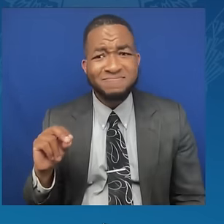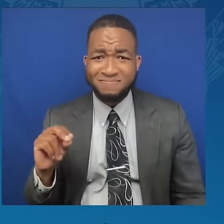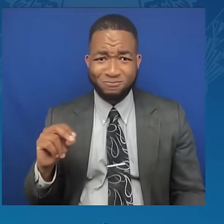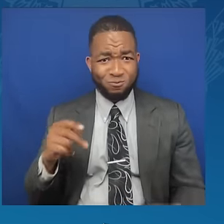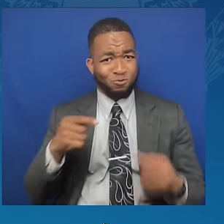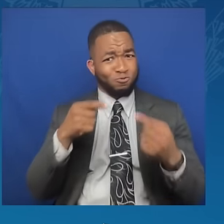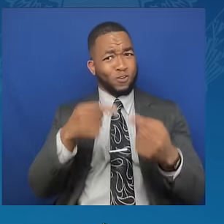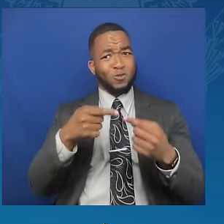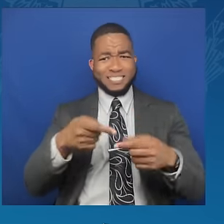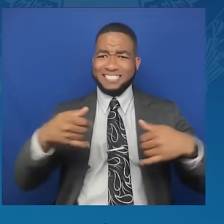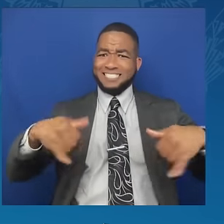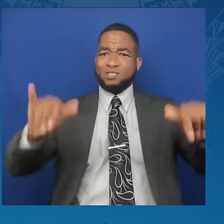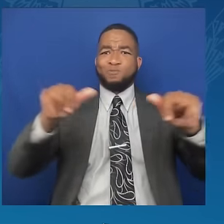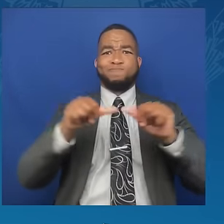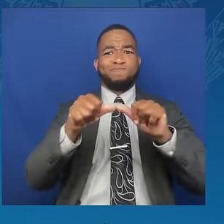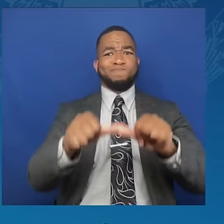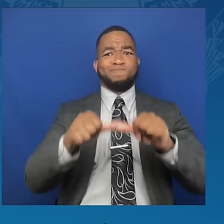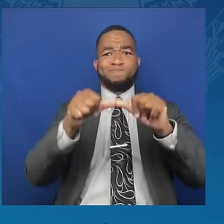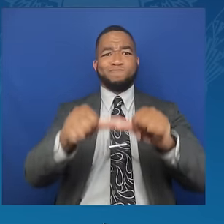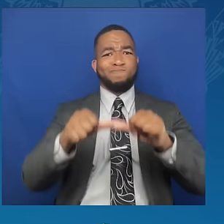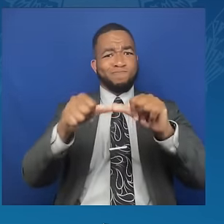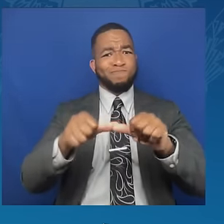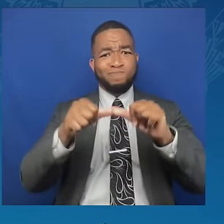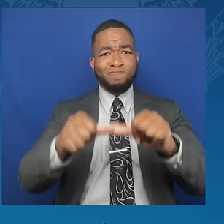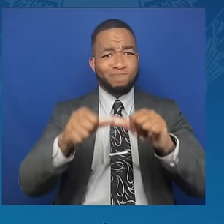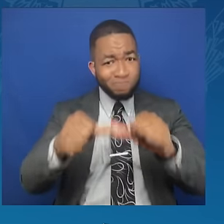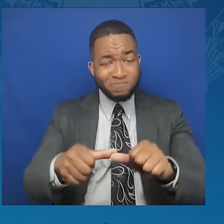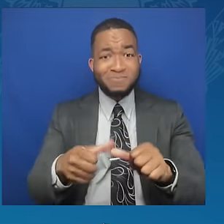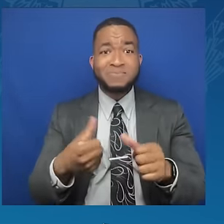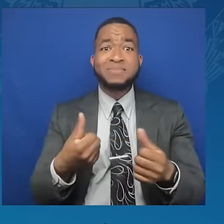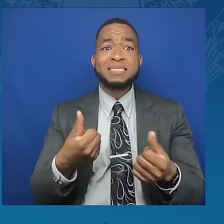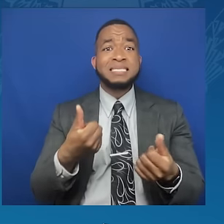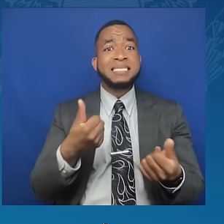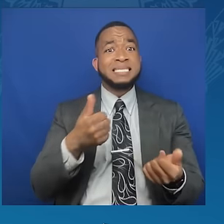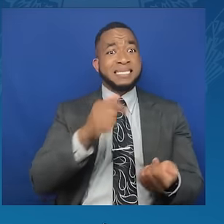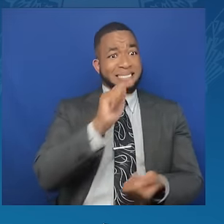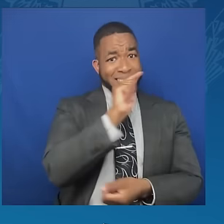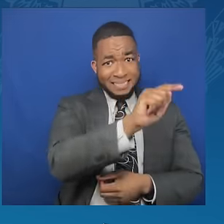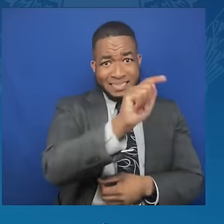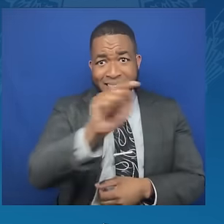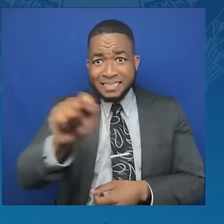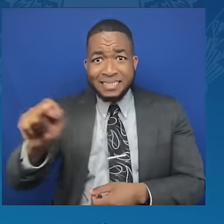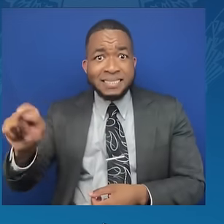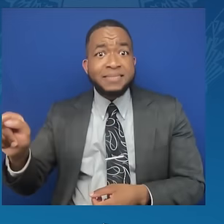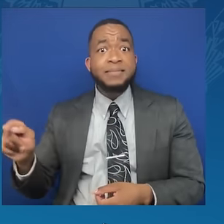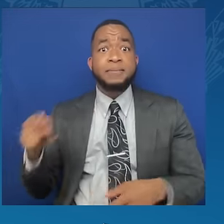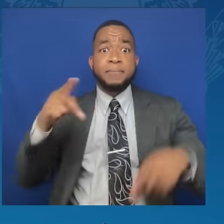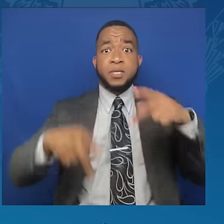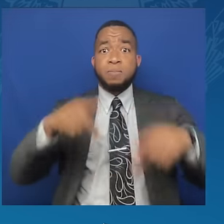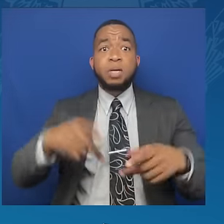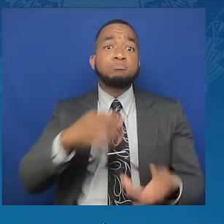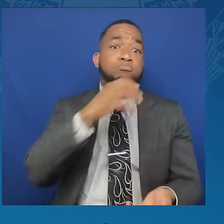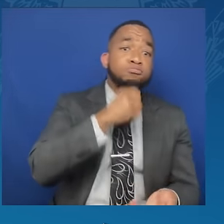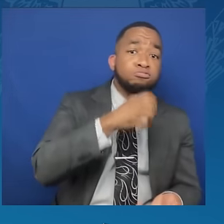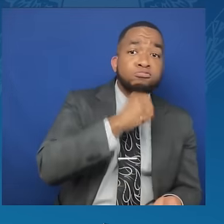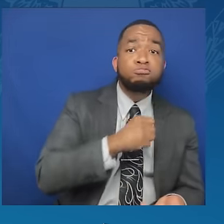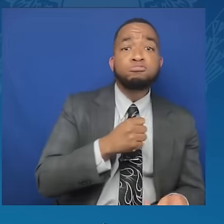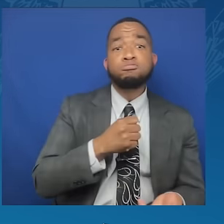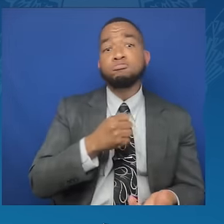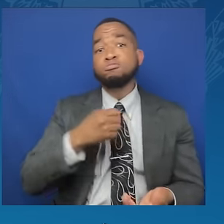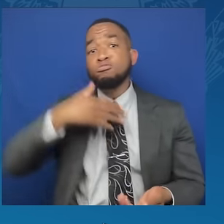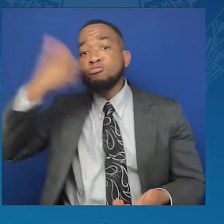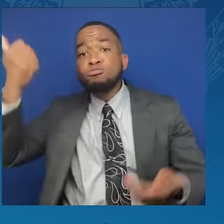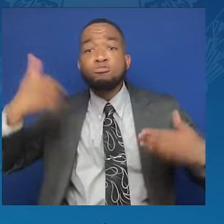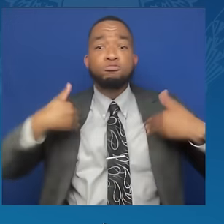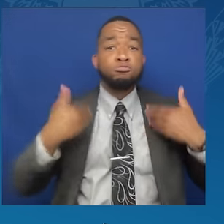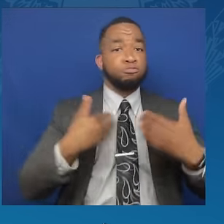lifetimes, and each of us in every generation must do our part." Ladies and gentlemen, we have to do our